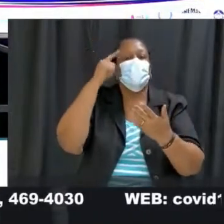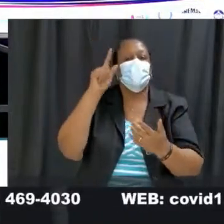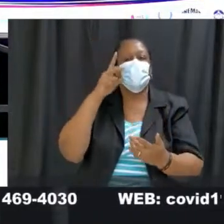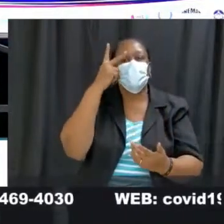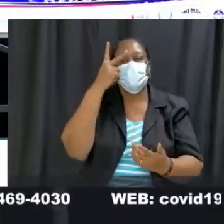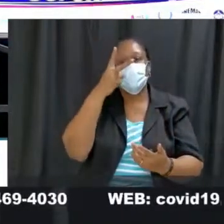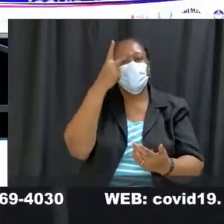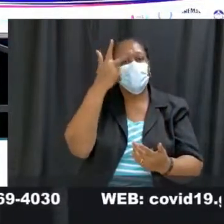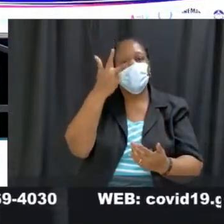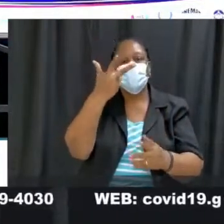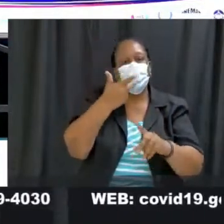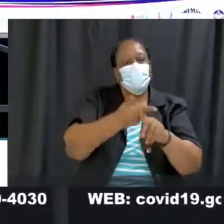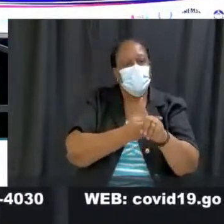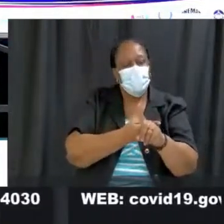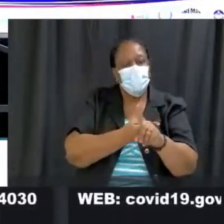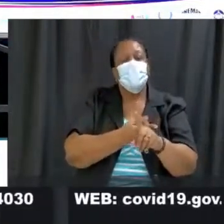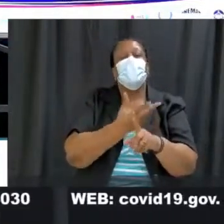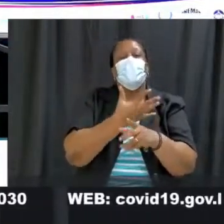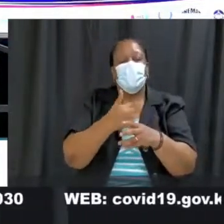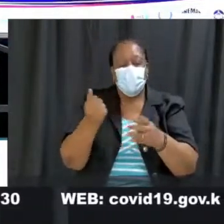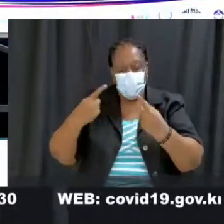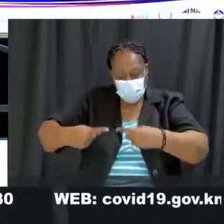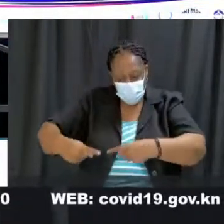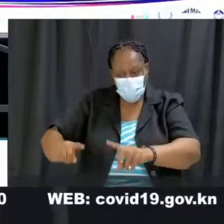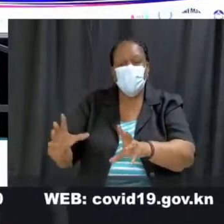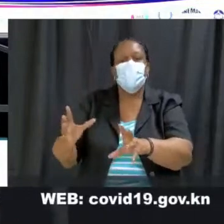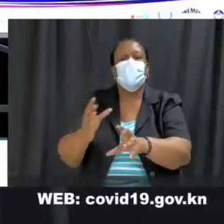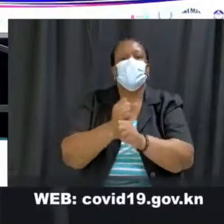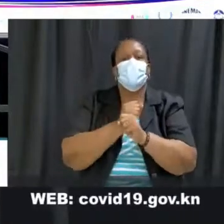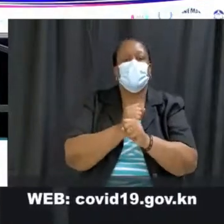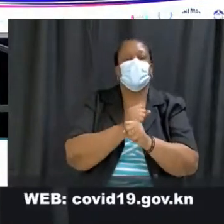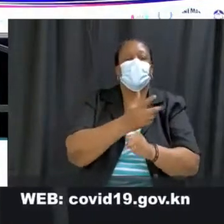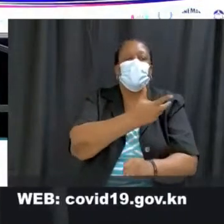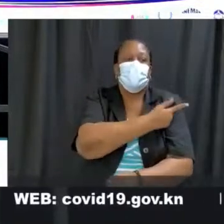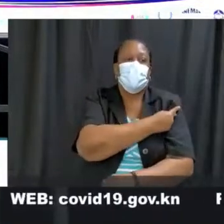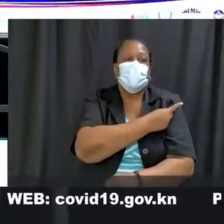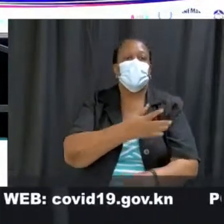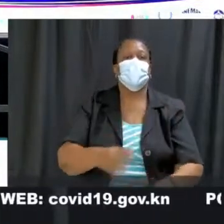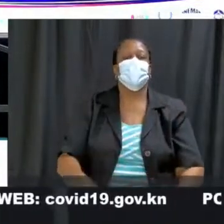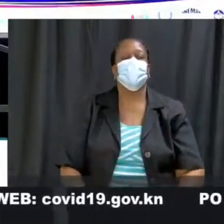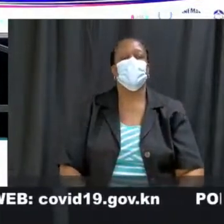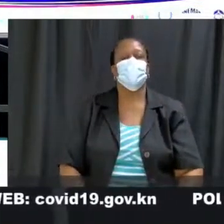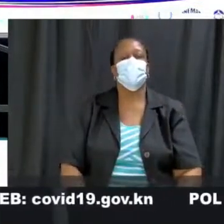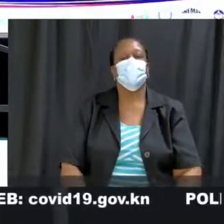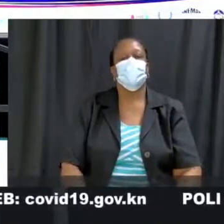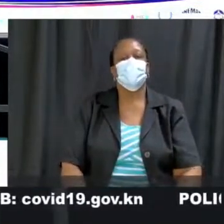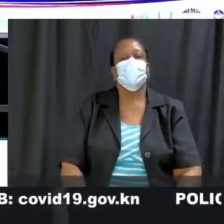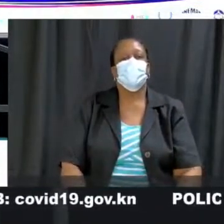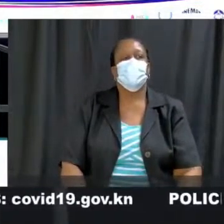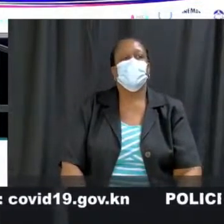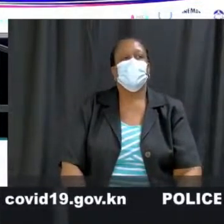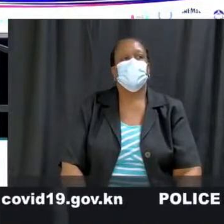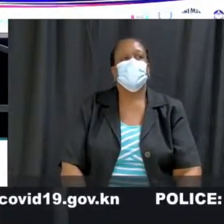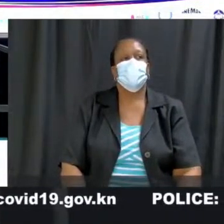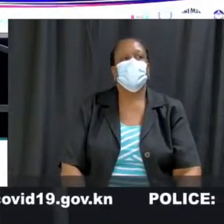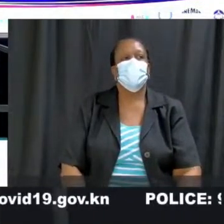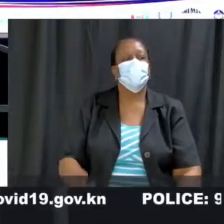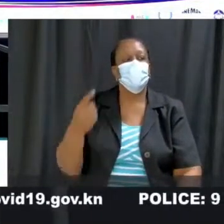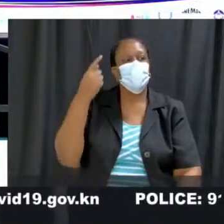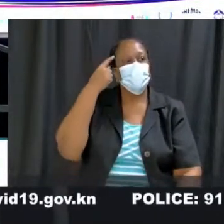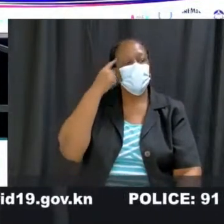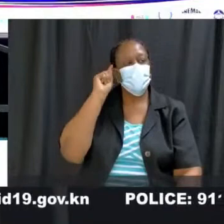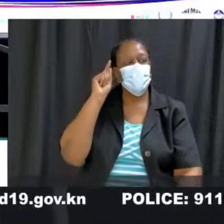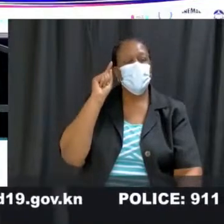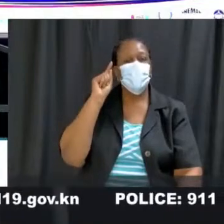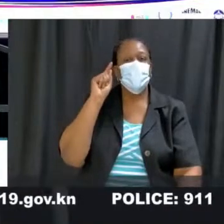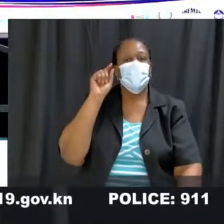forward and accept the vaccine. The other question? AstraZeneca. Okay, so yes, our last